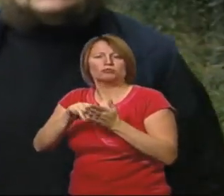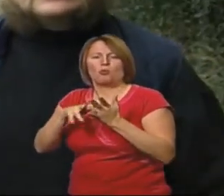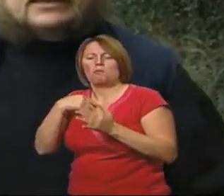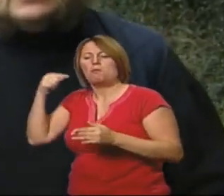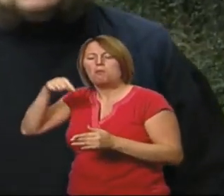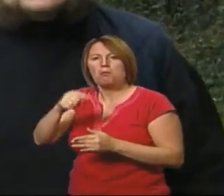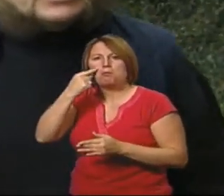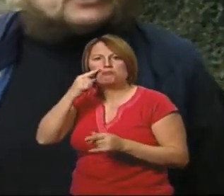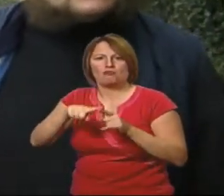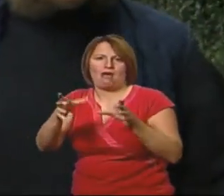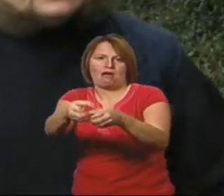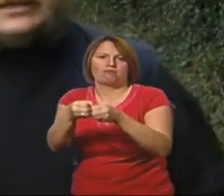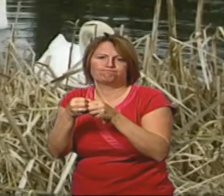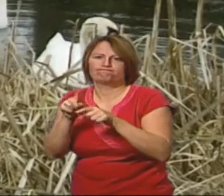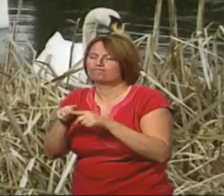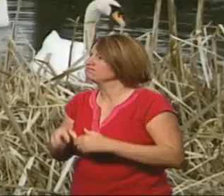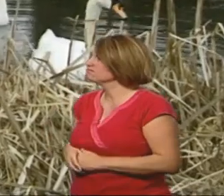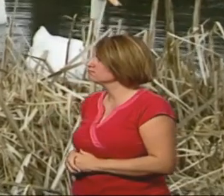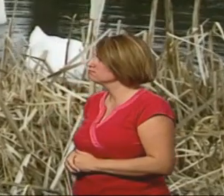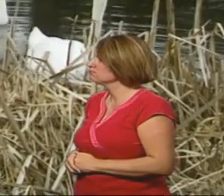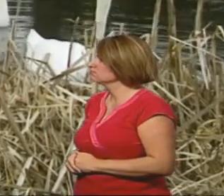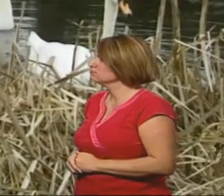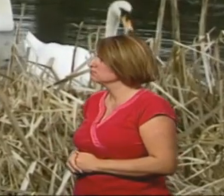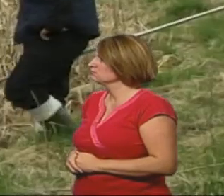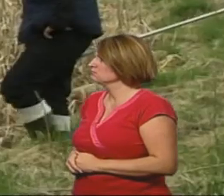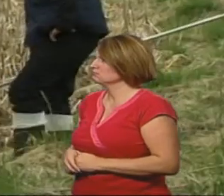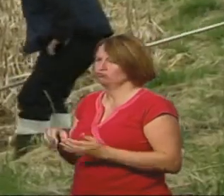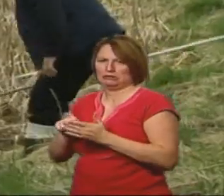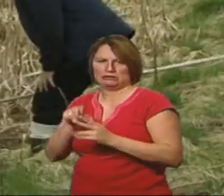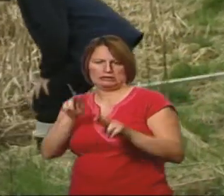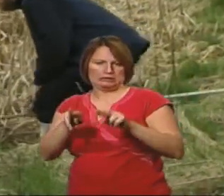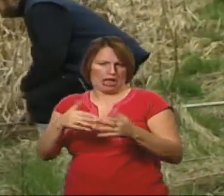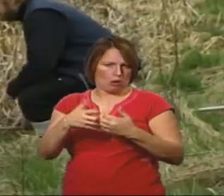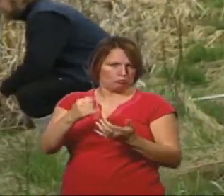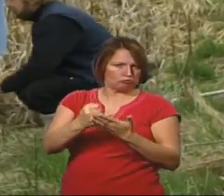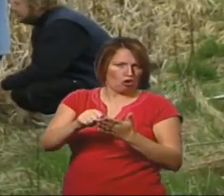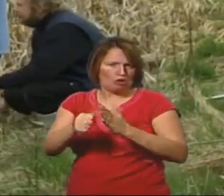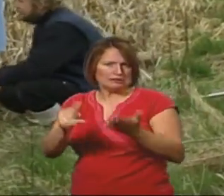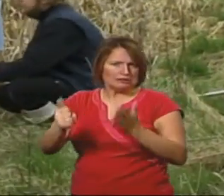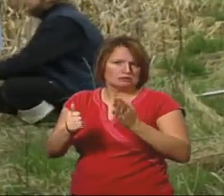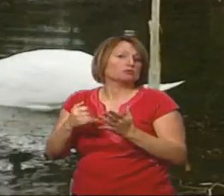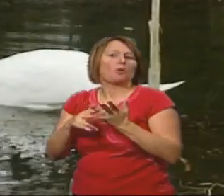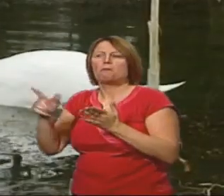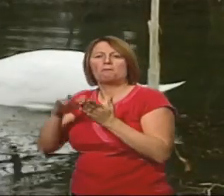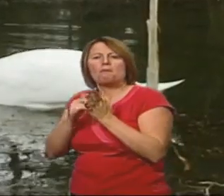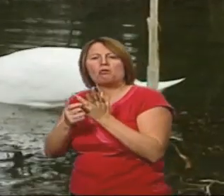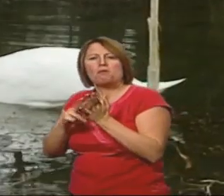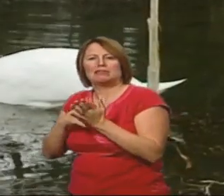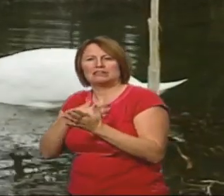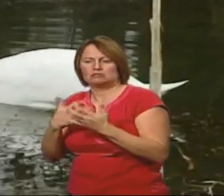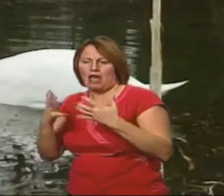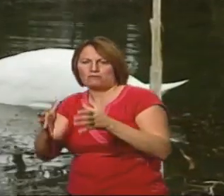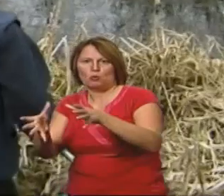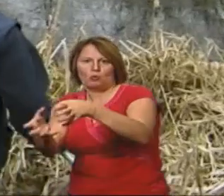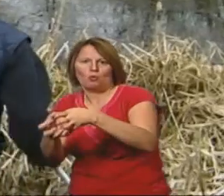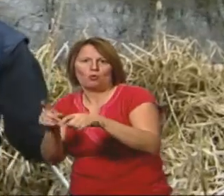look. If we can catch it, we will. It's difficult to know what may be the problem with the swan, so Malcolm needs to catch it first.